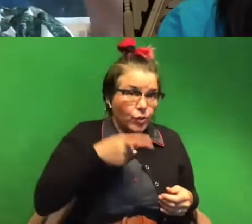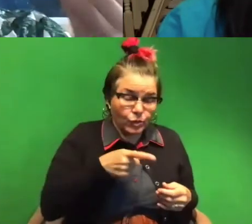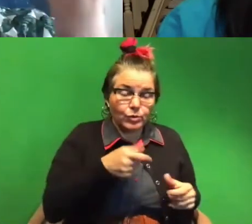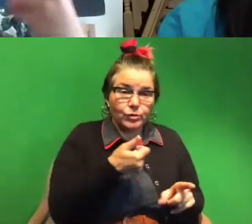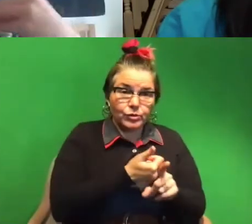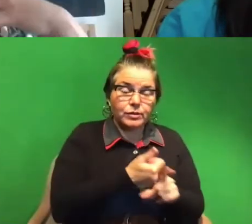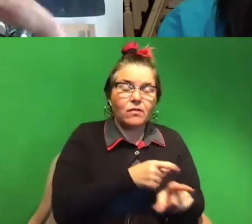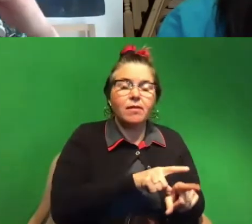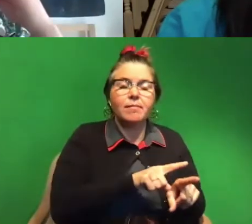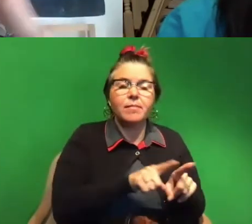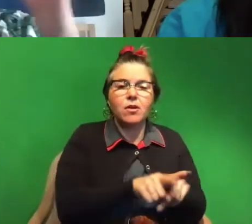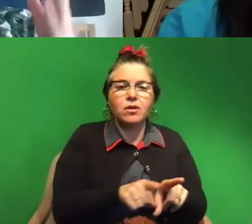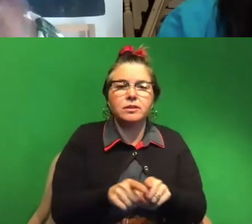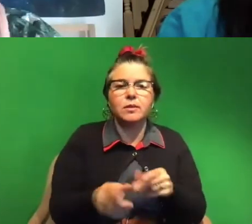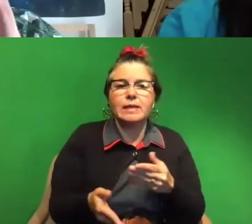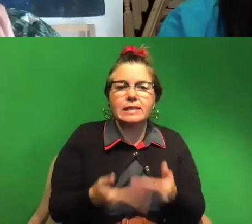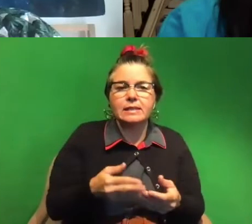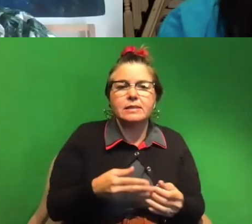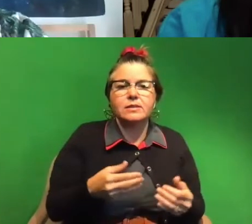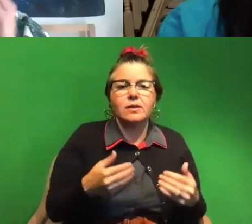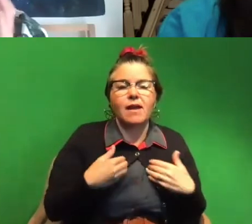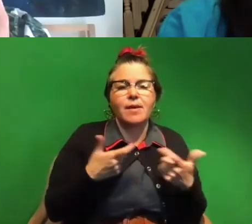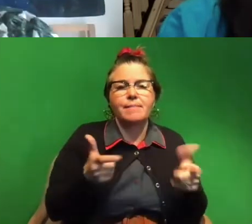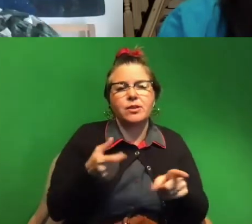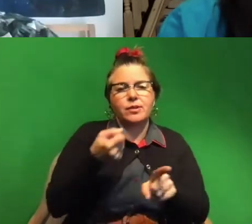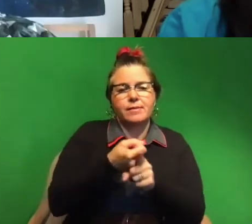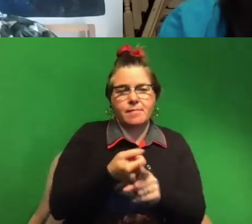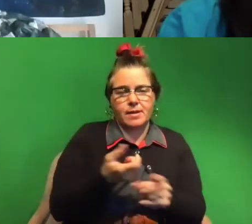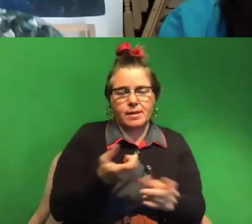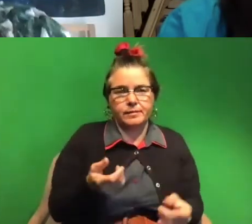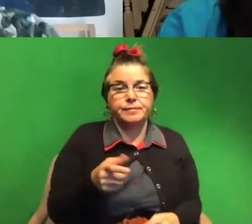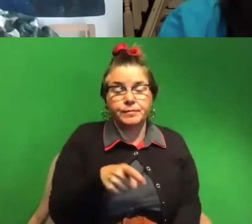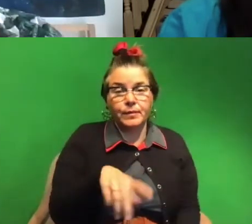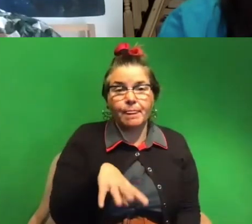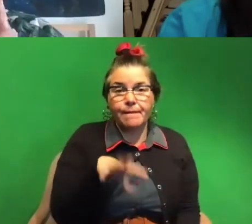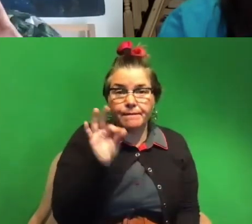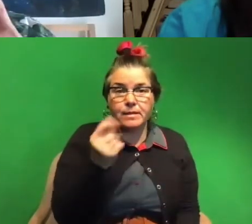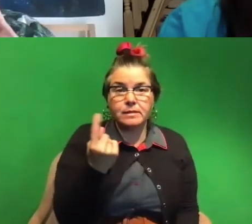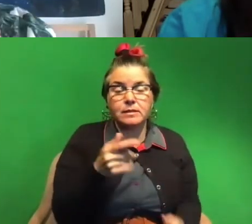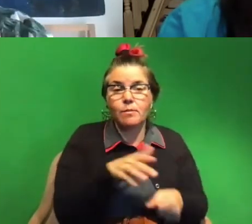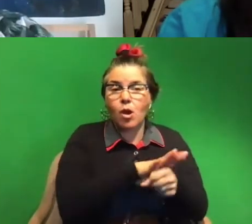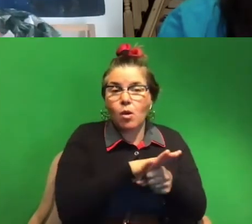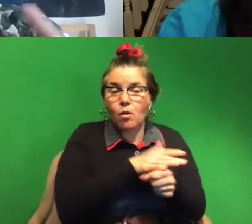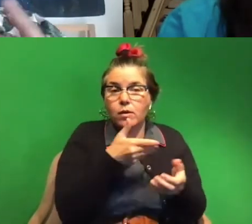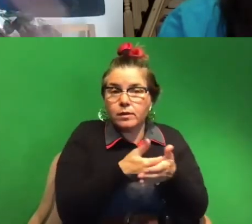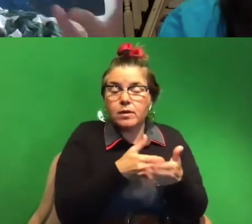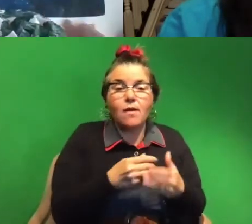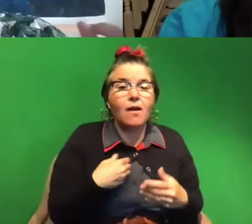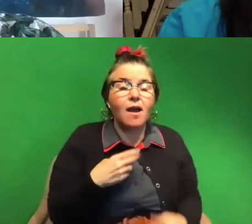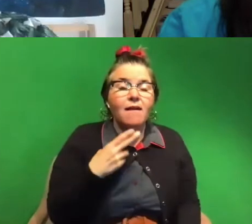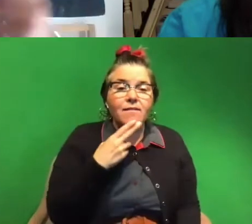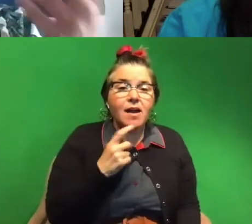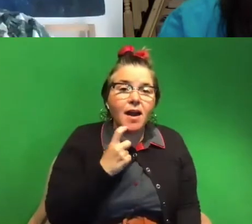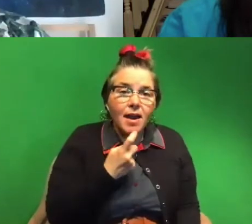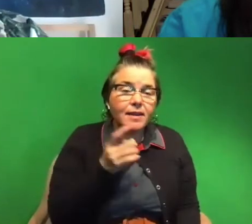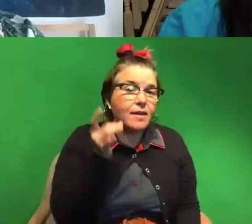also easiest to have a larger impact. If you can find someone local who has honey and has